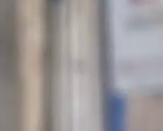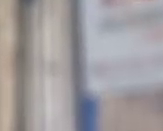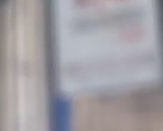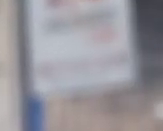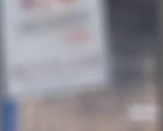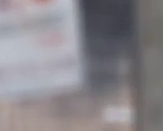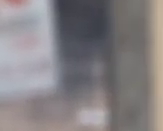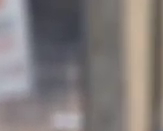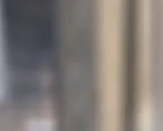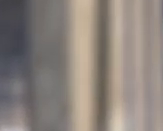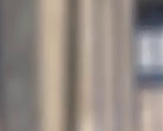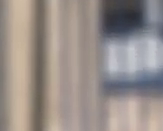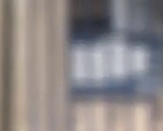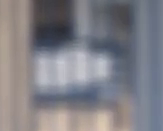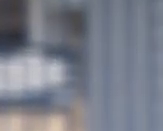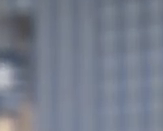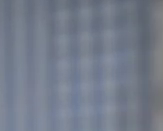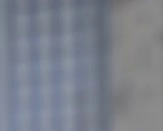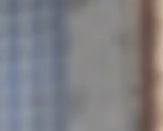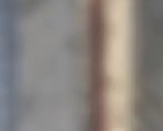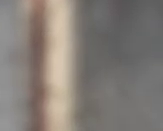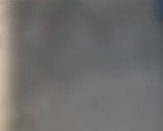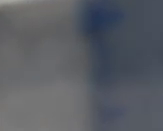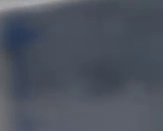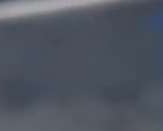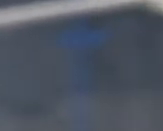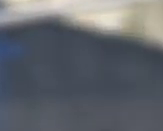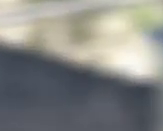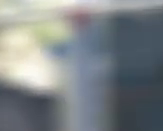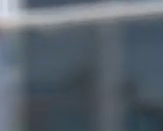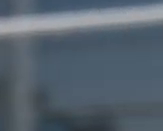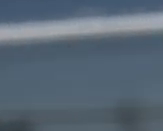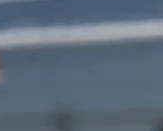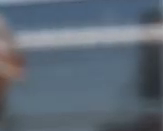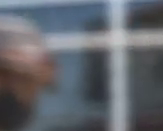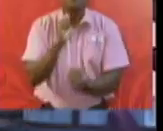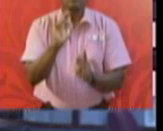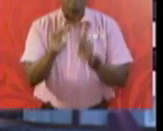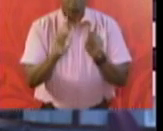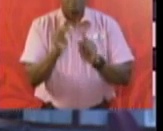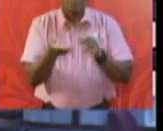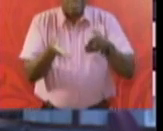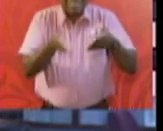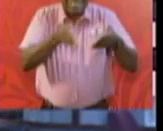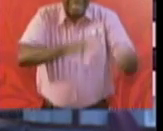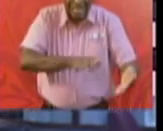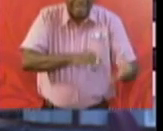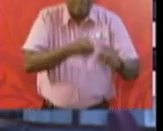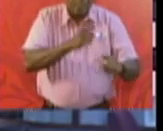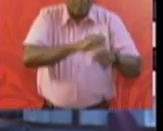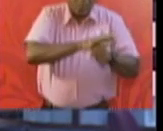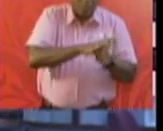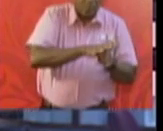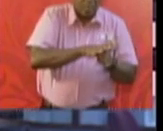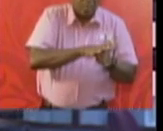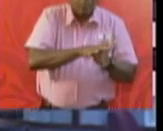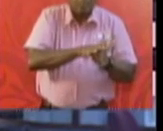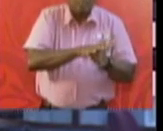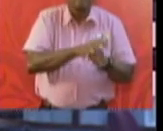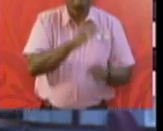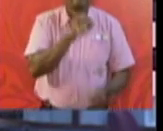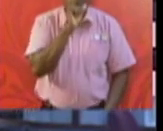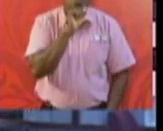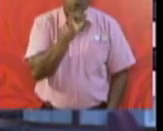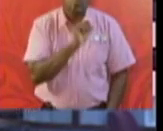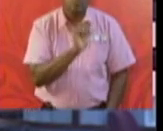There is a pattern as it relates to comorbidities and COVID-19 deaths, so says Technical Advisor of Hospital Services